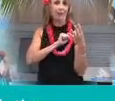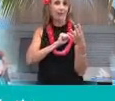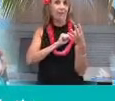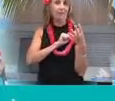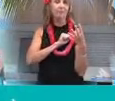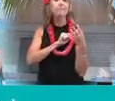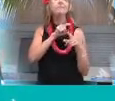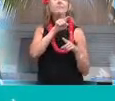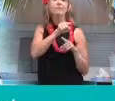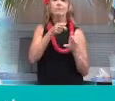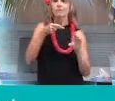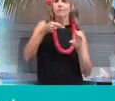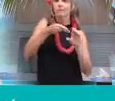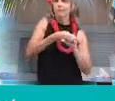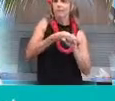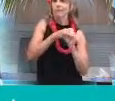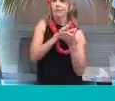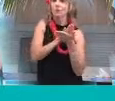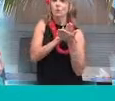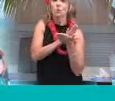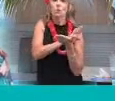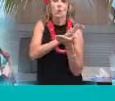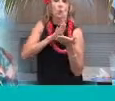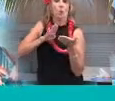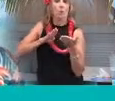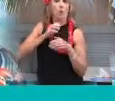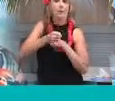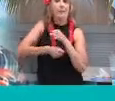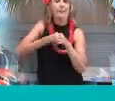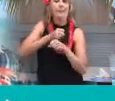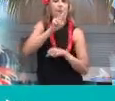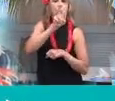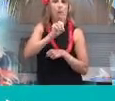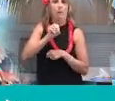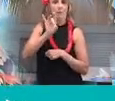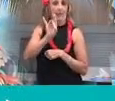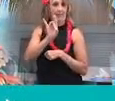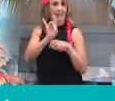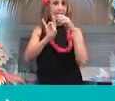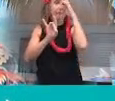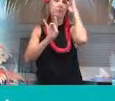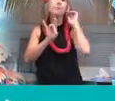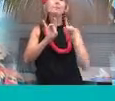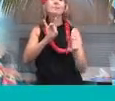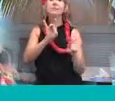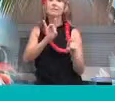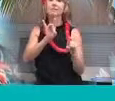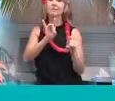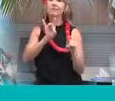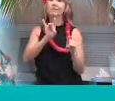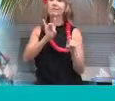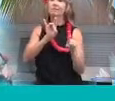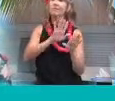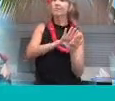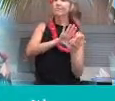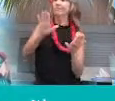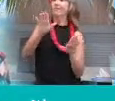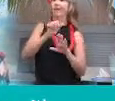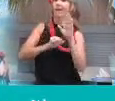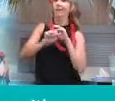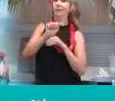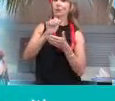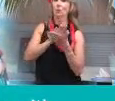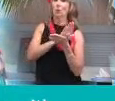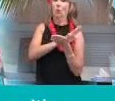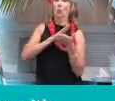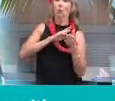her employment with the St. Clair Catholic District School Board in 2008. She served in many school libraries across the district.